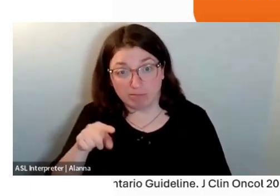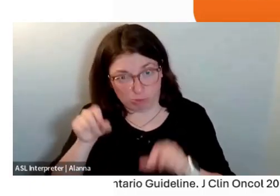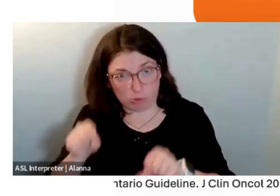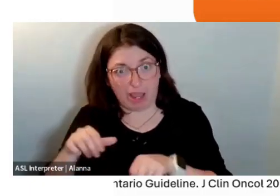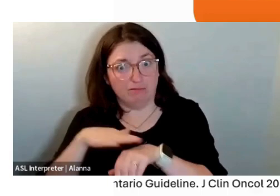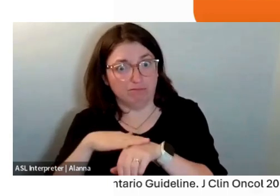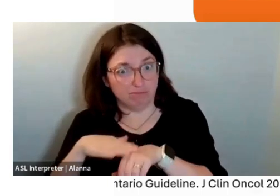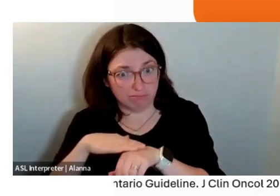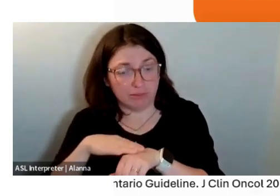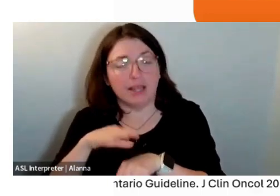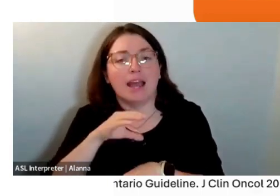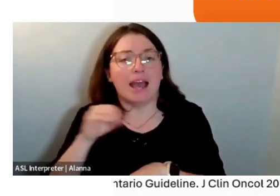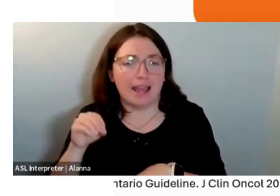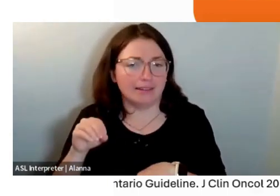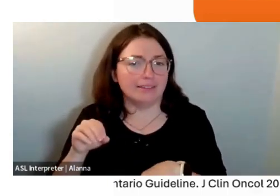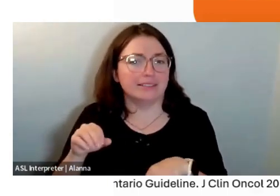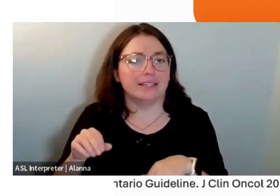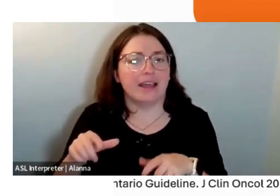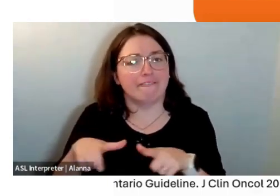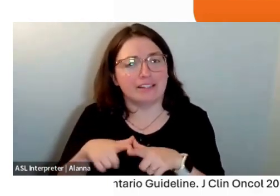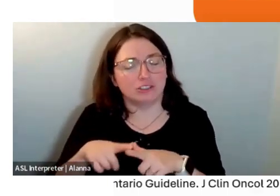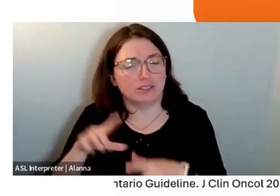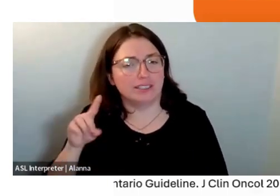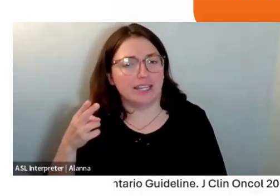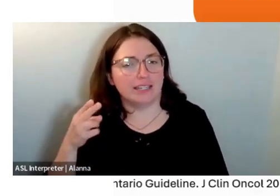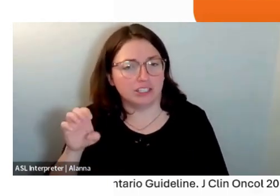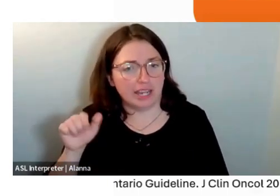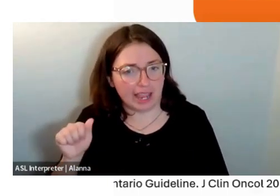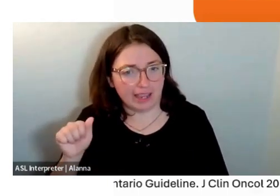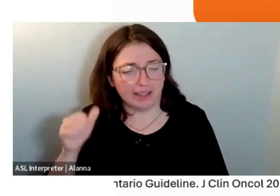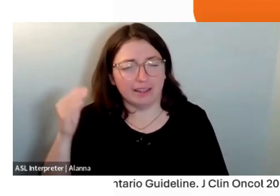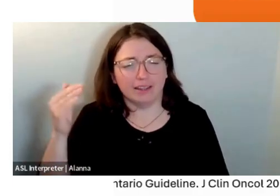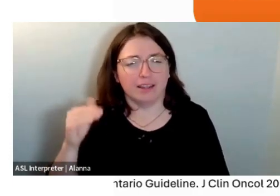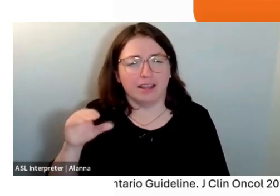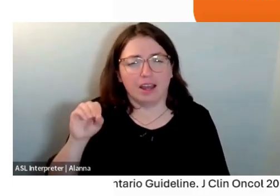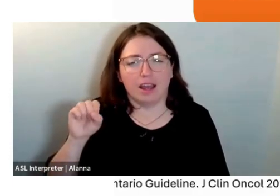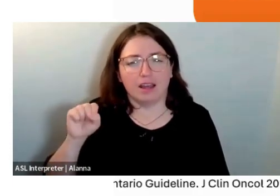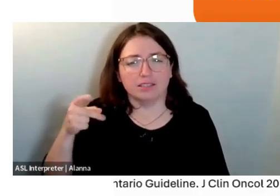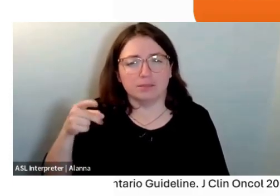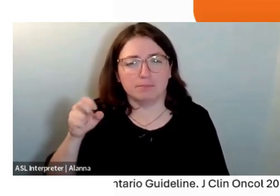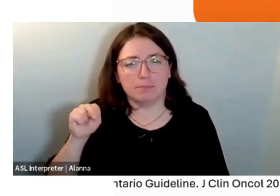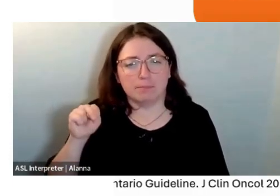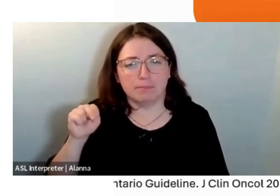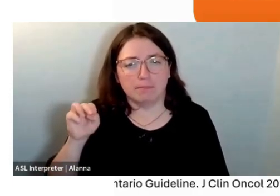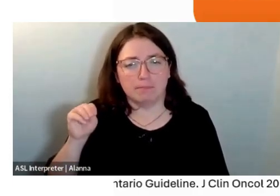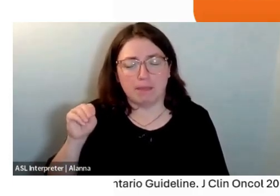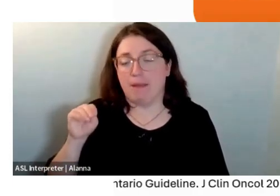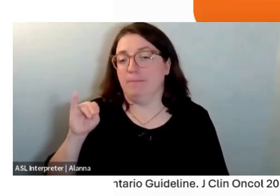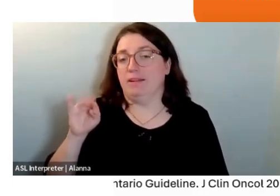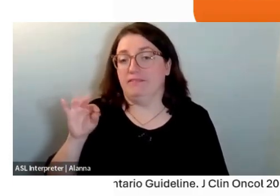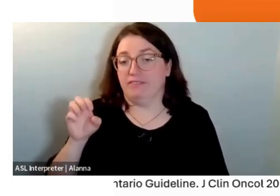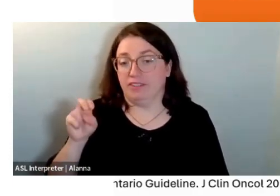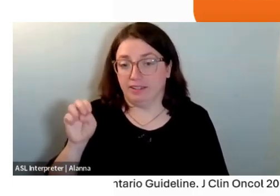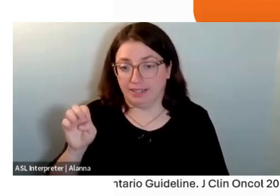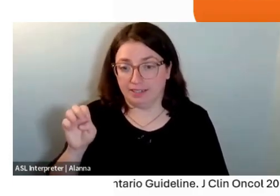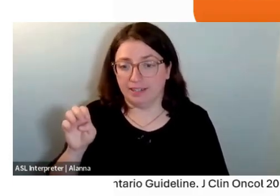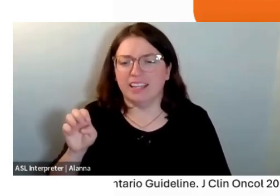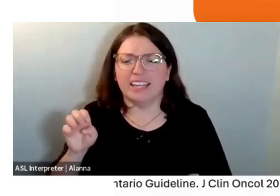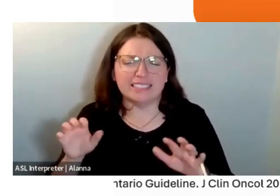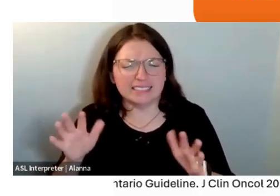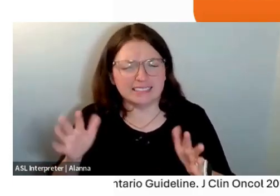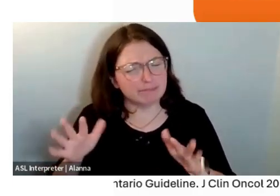Ospemifene is a medication actually formulated the same mechanism as